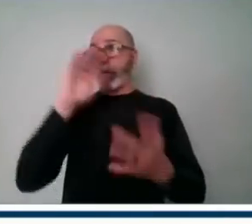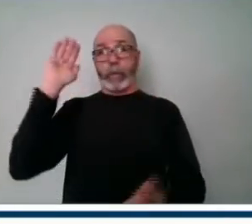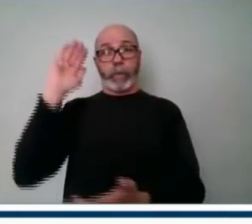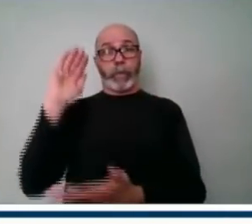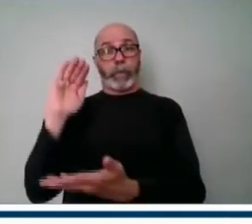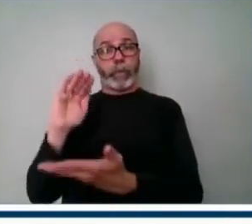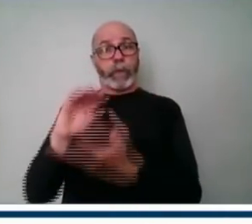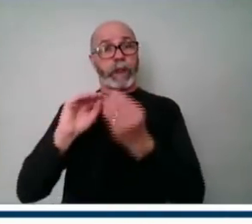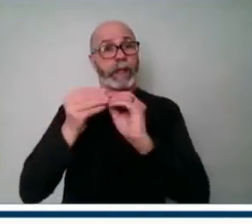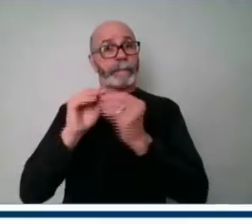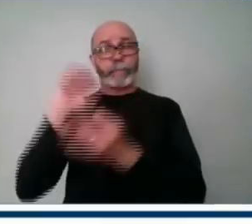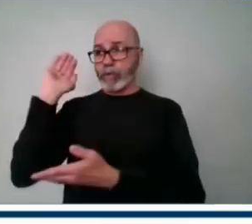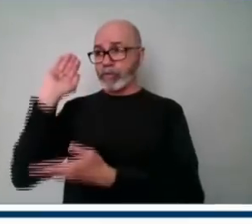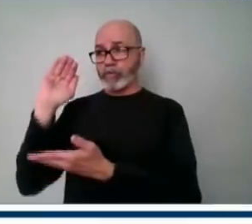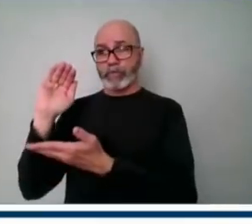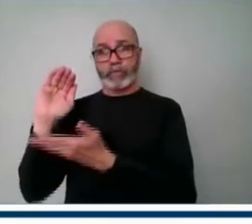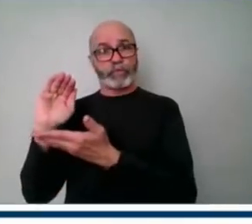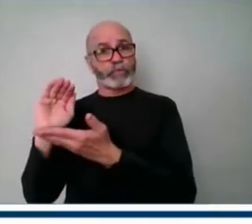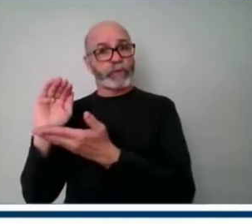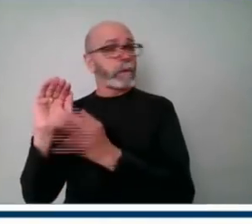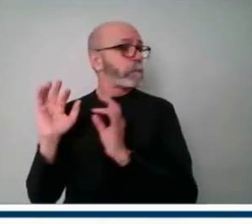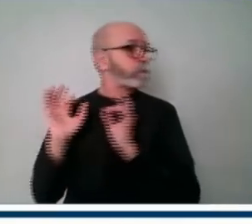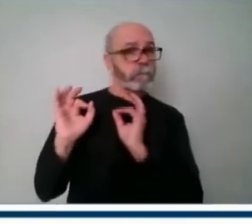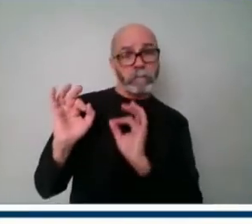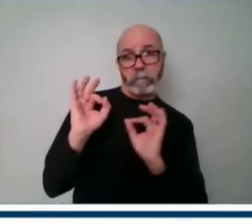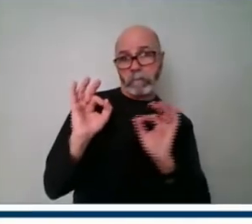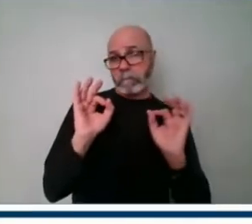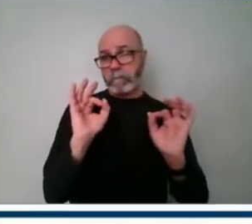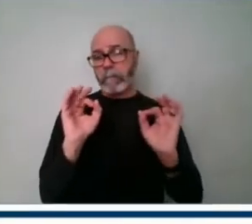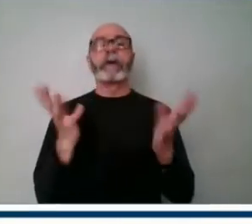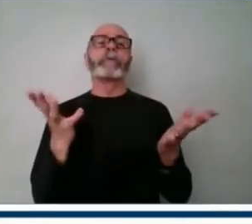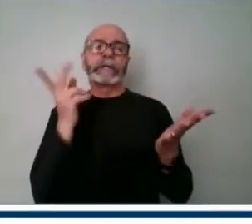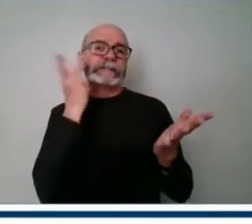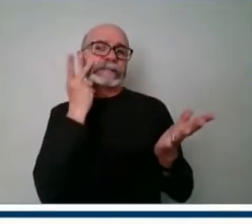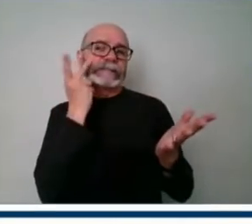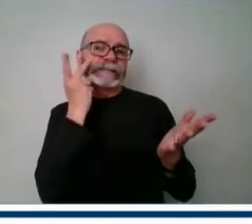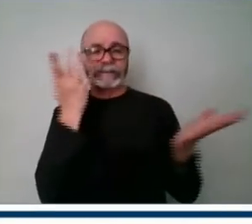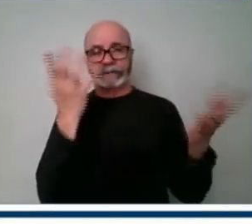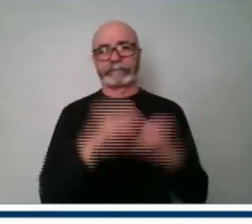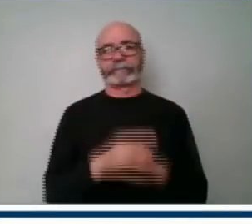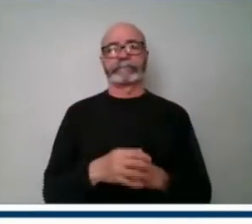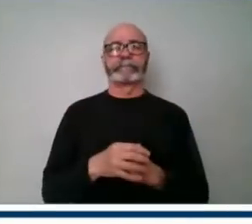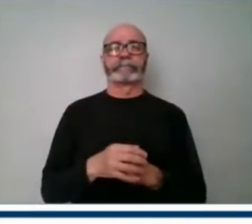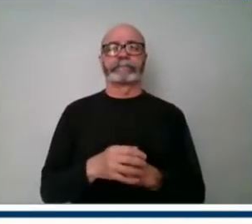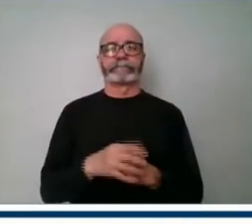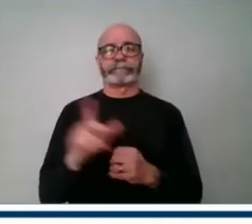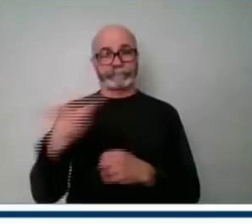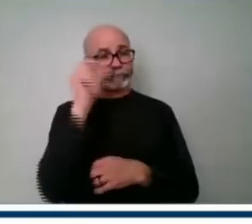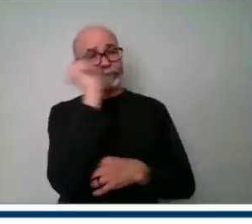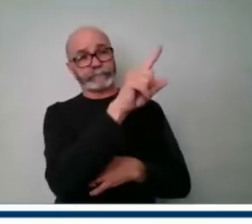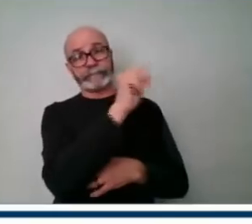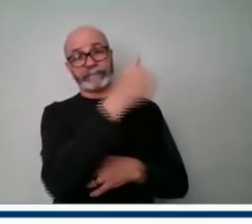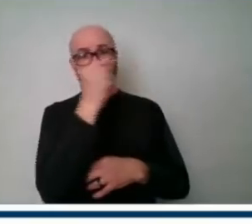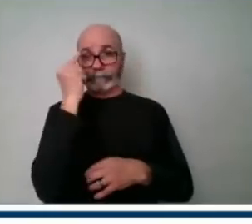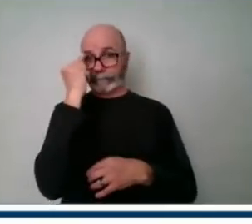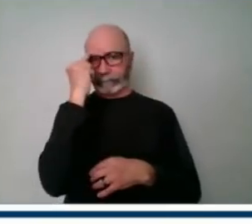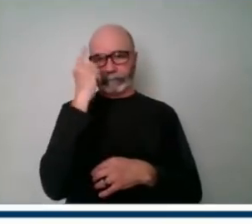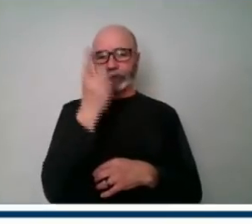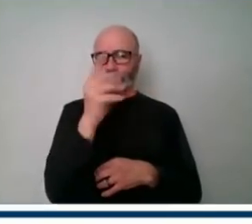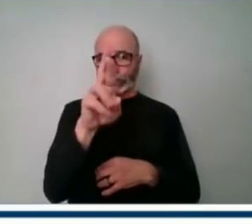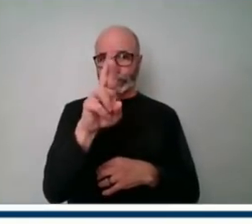exercise. John, do you have a follow-up? I do. This is for Dr. Strang. Did I hear you